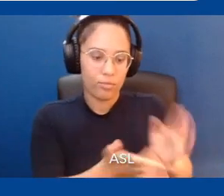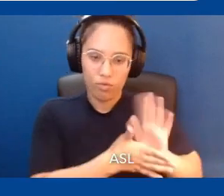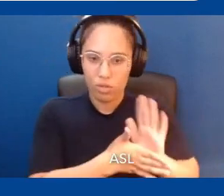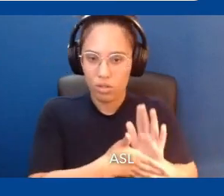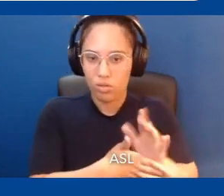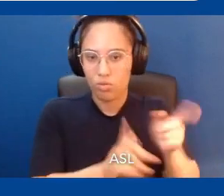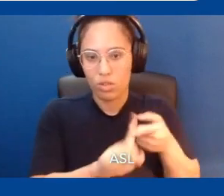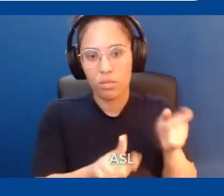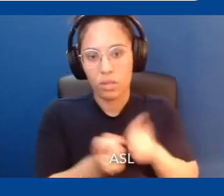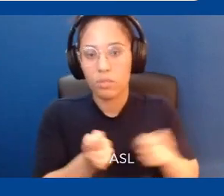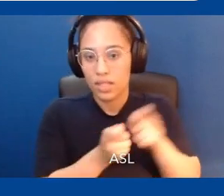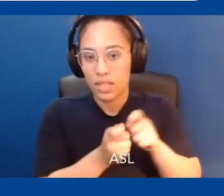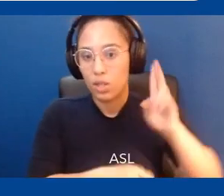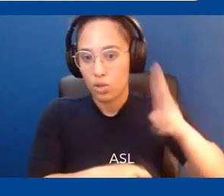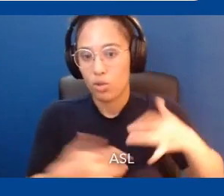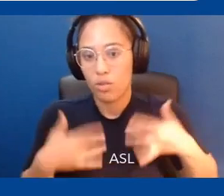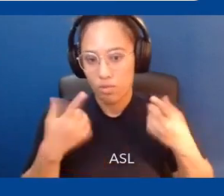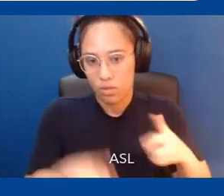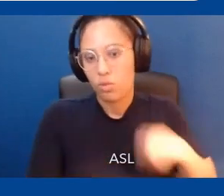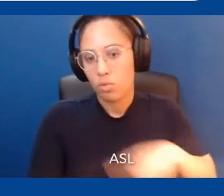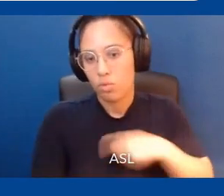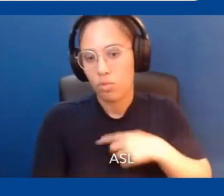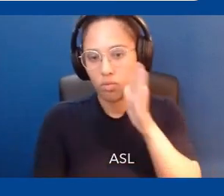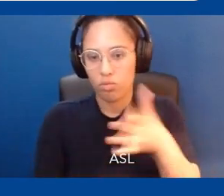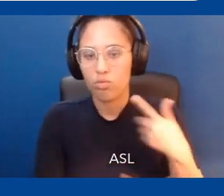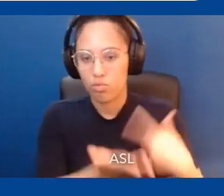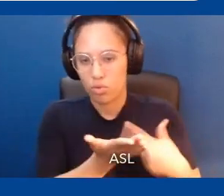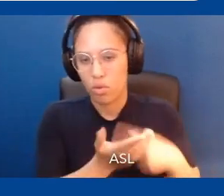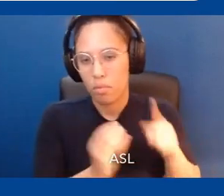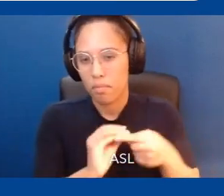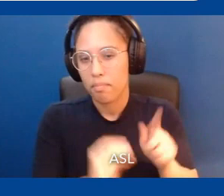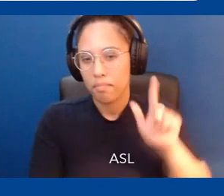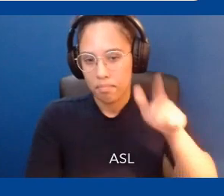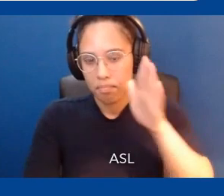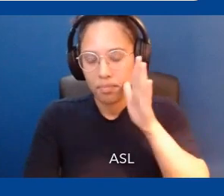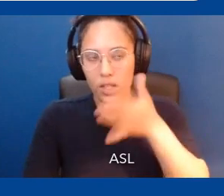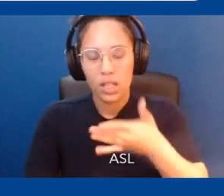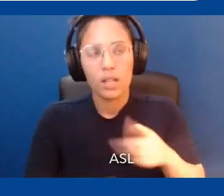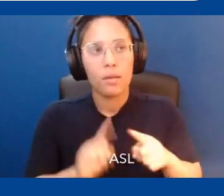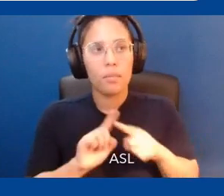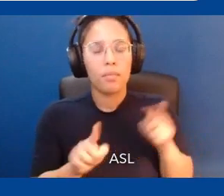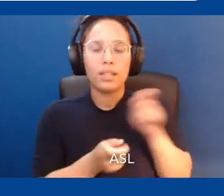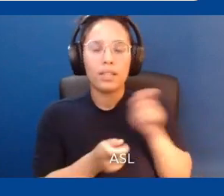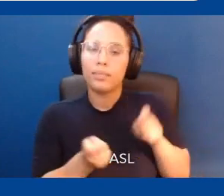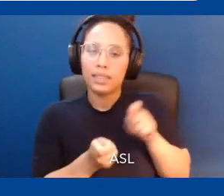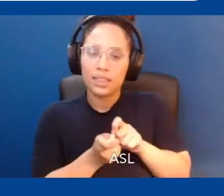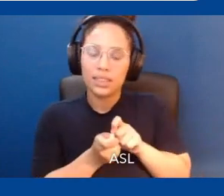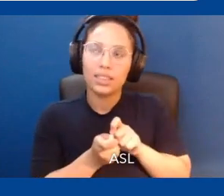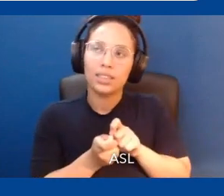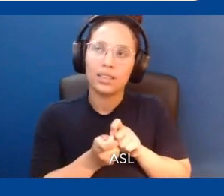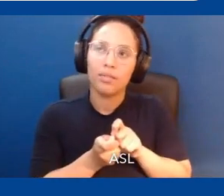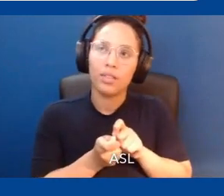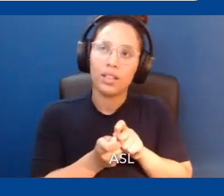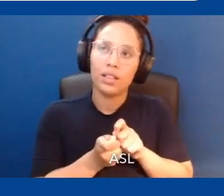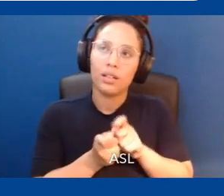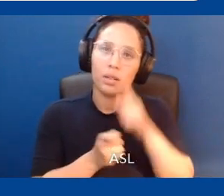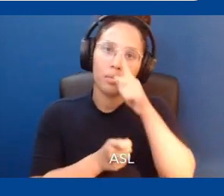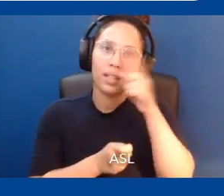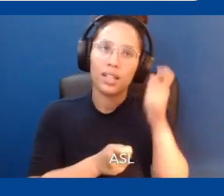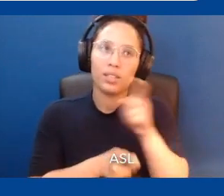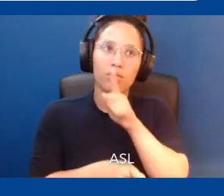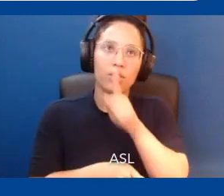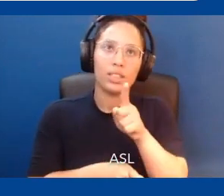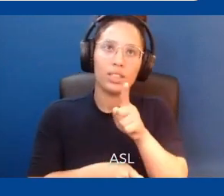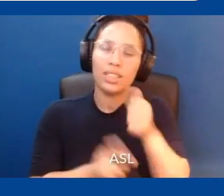and which was important, not only in the trajectory of, in a number of different kind of simultaneous trajectories coming